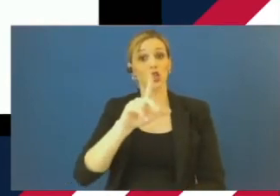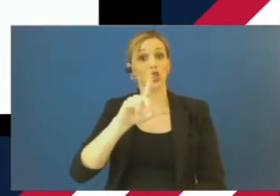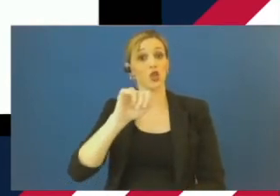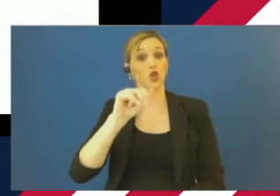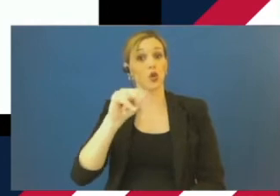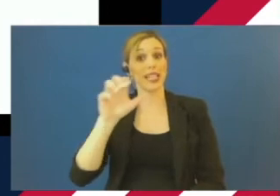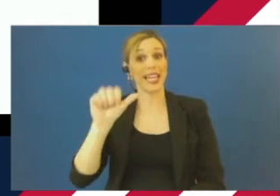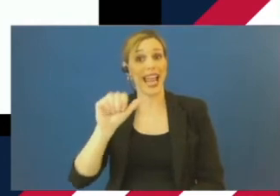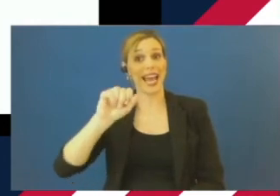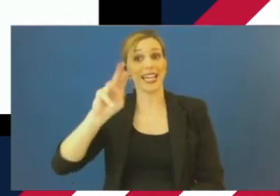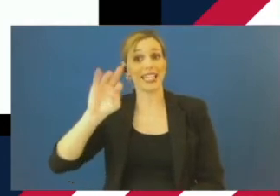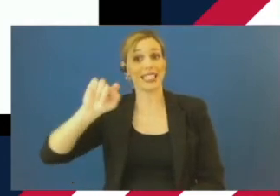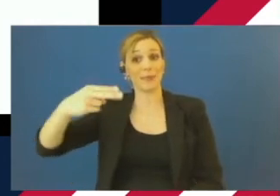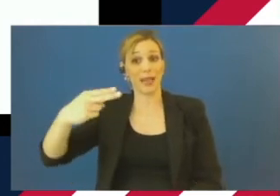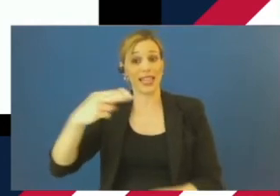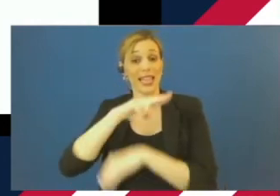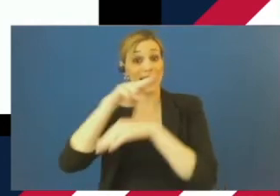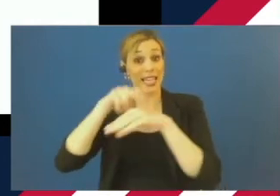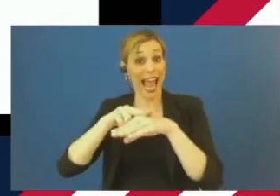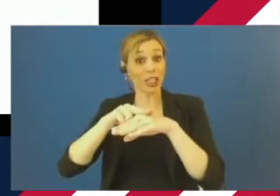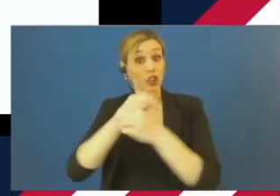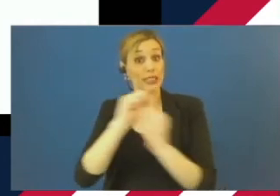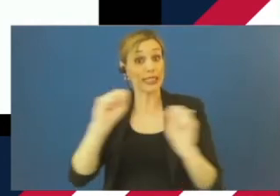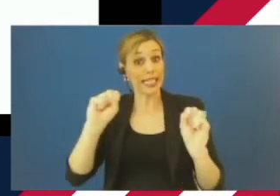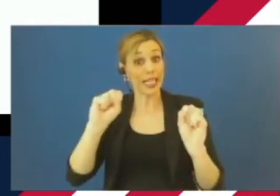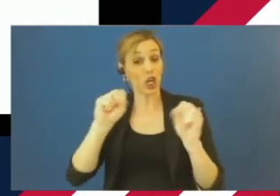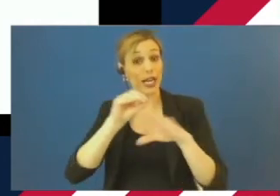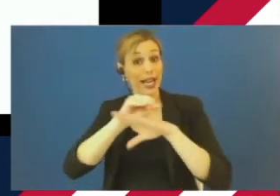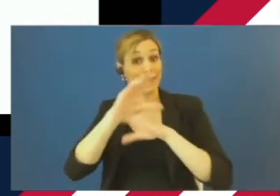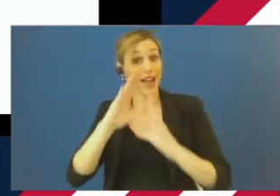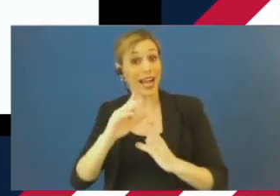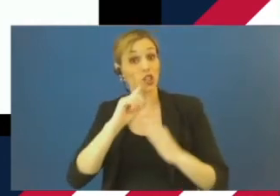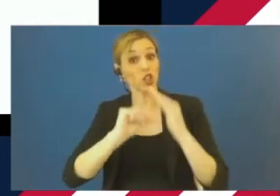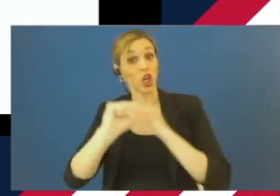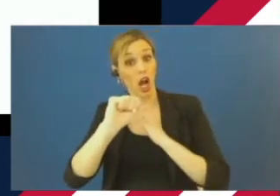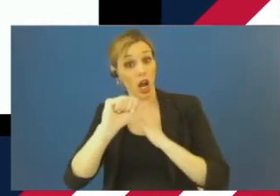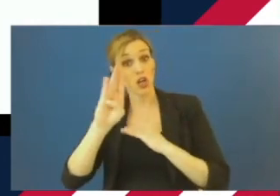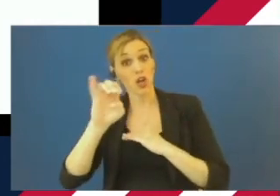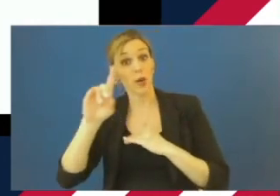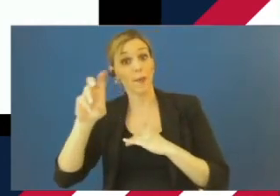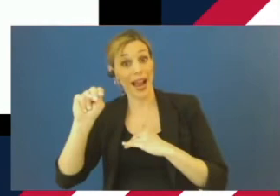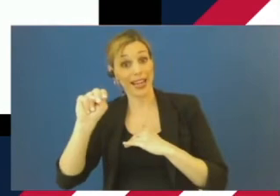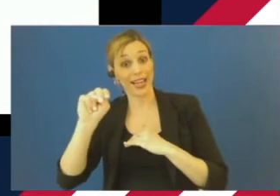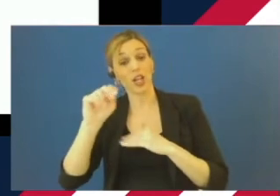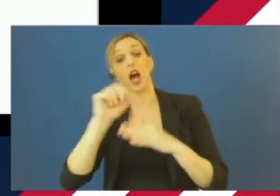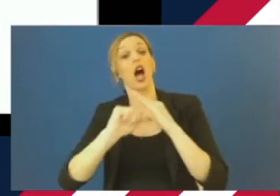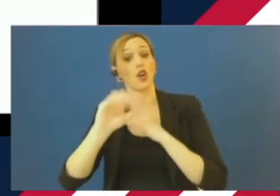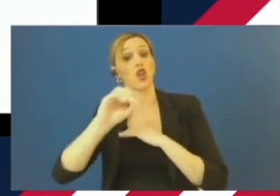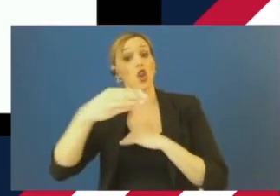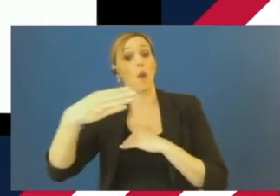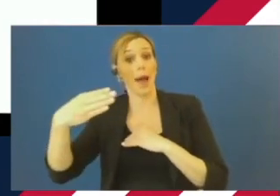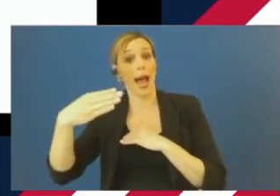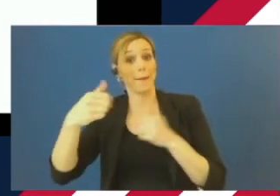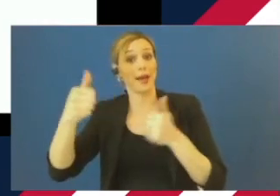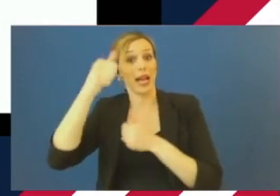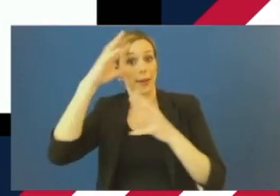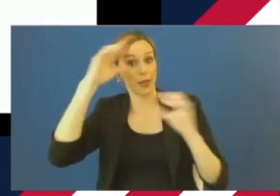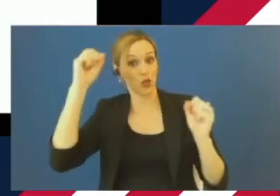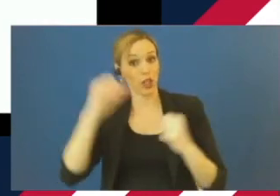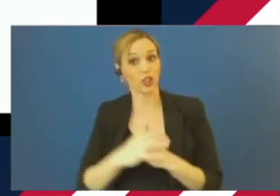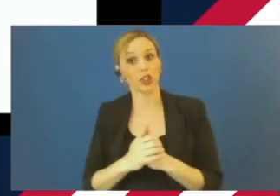Security Advisor to Vice President Biden under the Obama administration. Richard Trumka is the president of